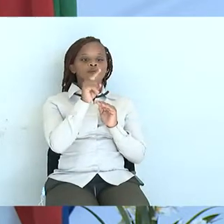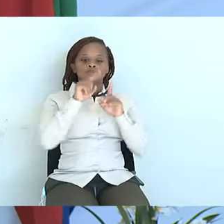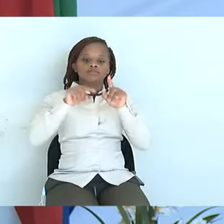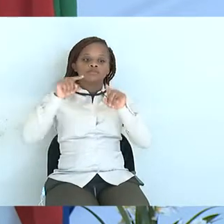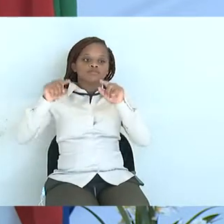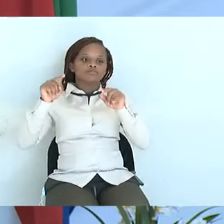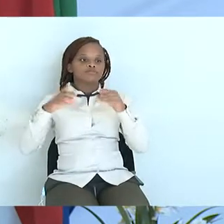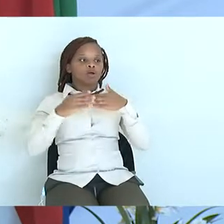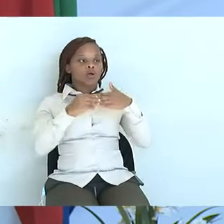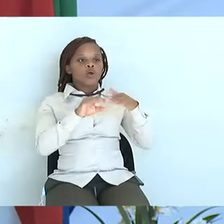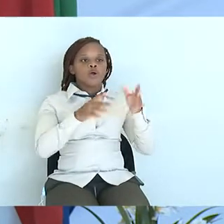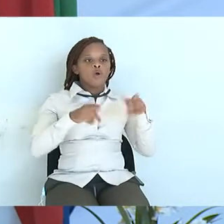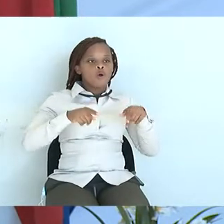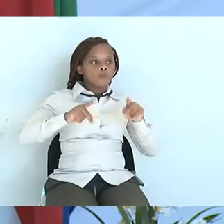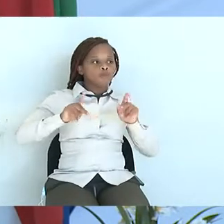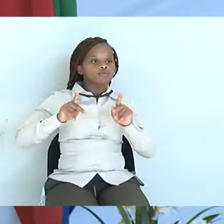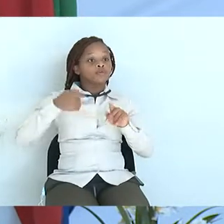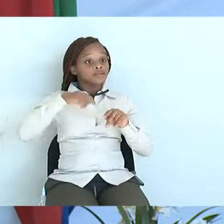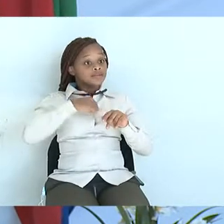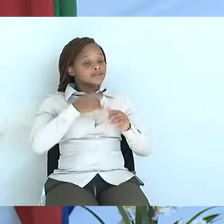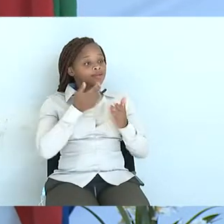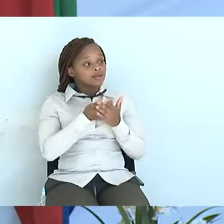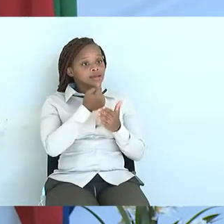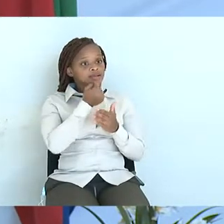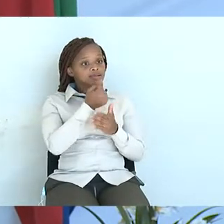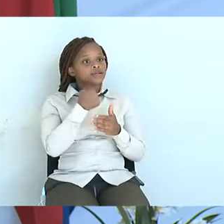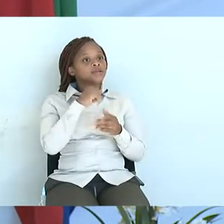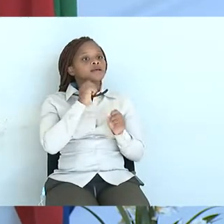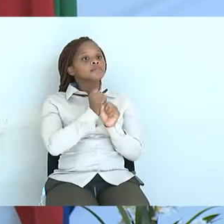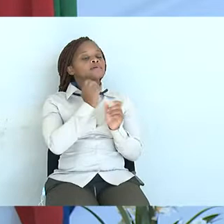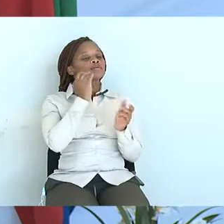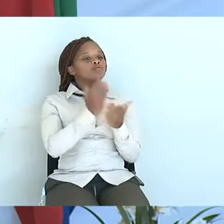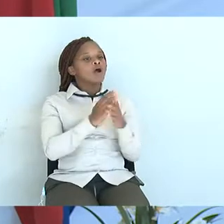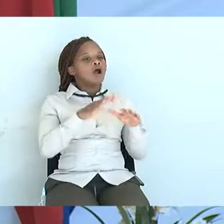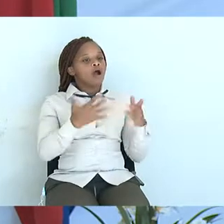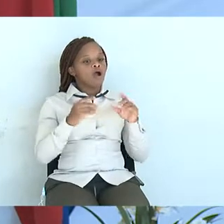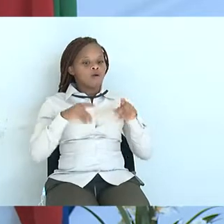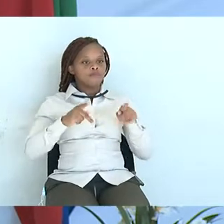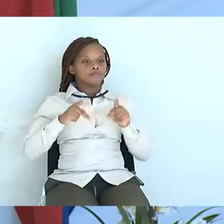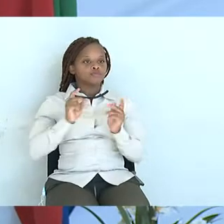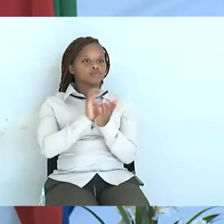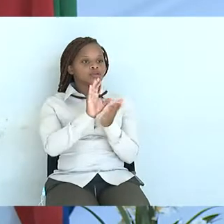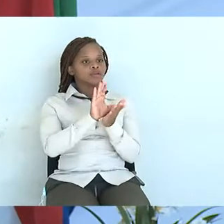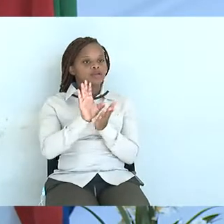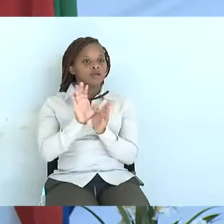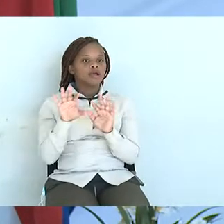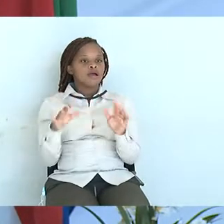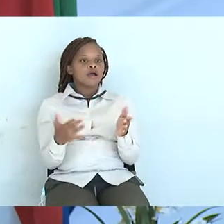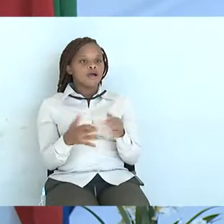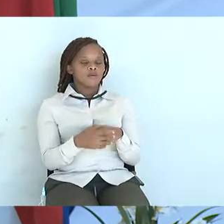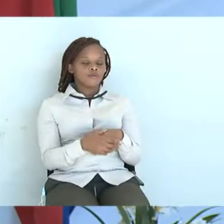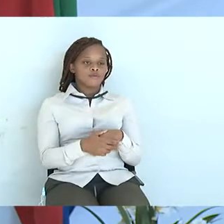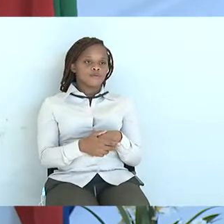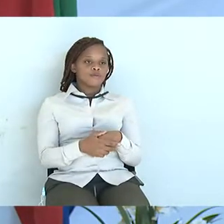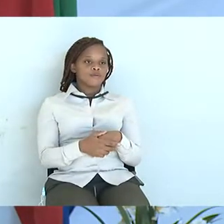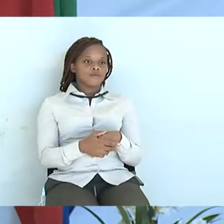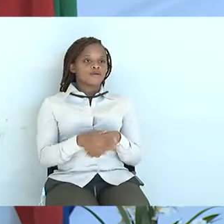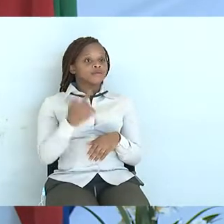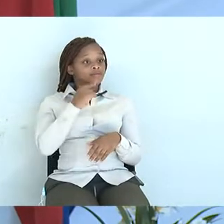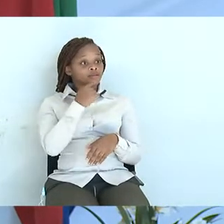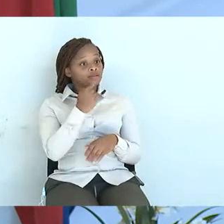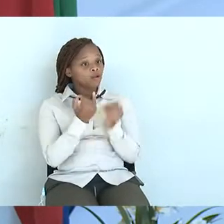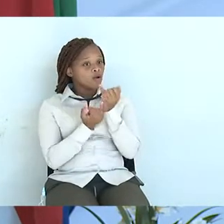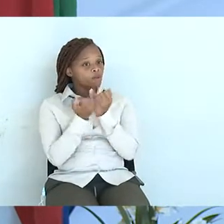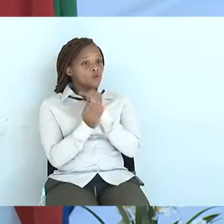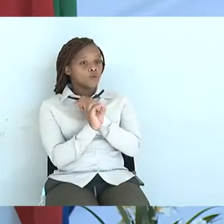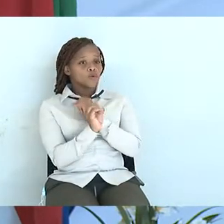do we ensure that the renewable energy that we then produce in Gwala, we don't do the same in other areas as a competition, but we have got takeoffs